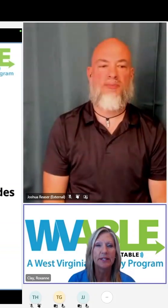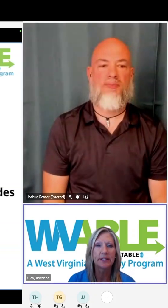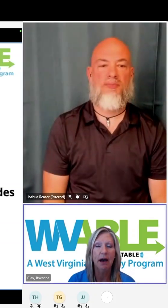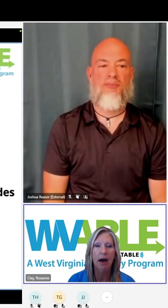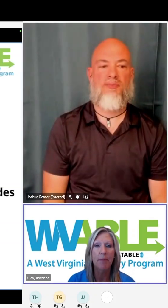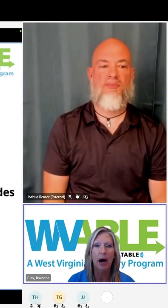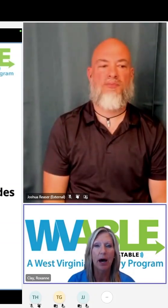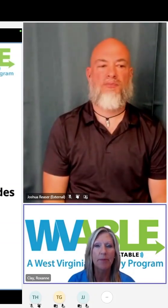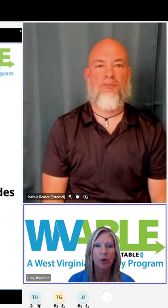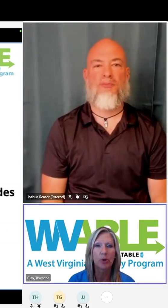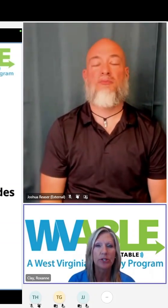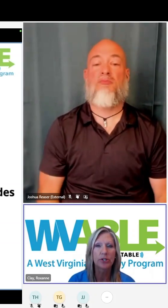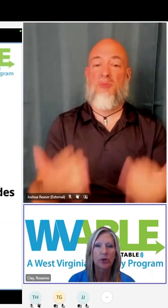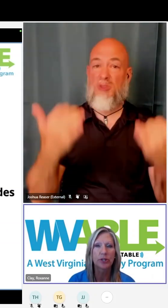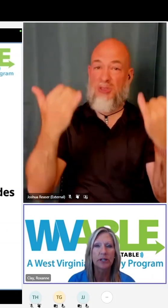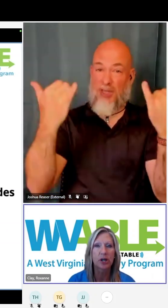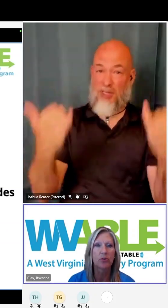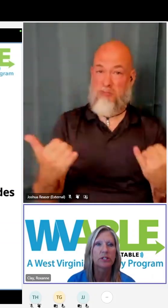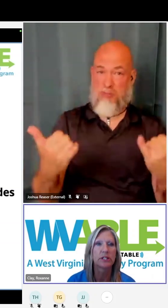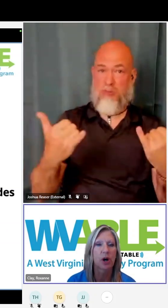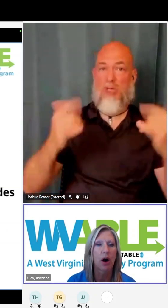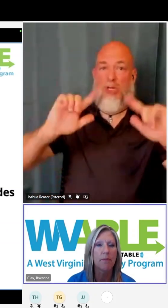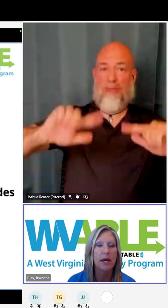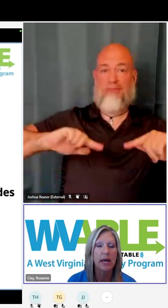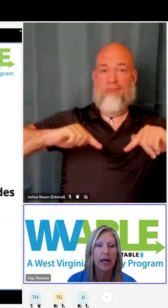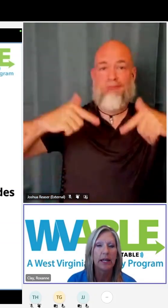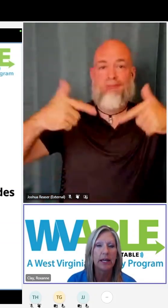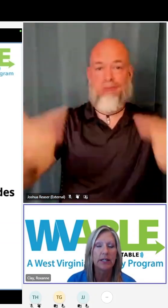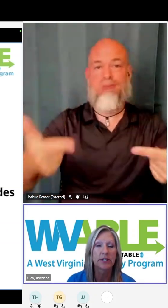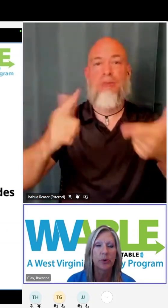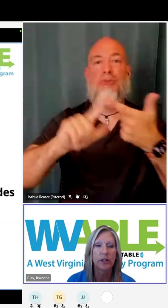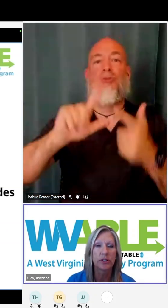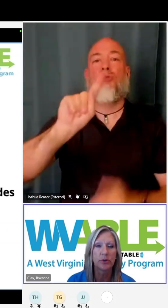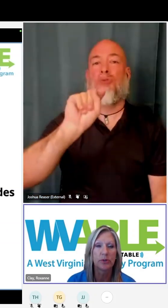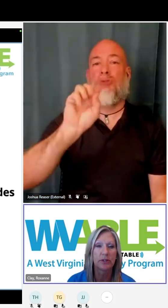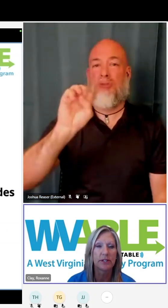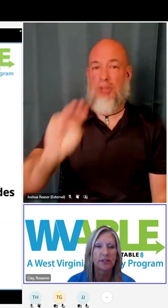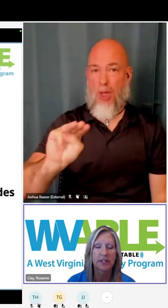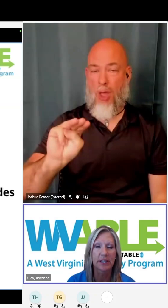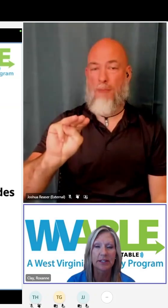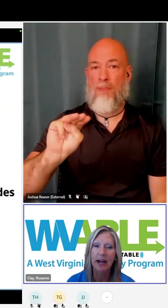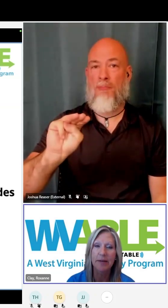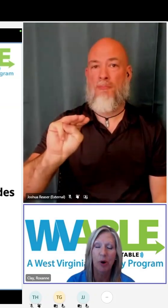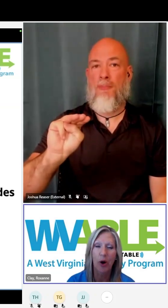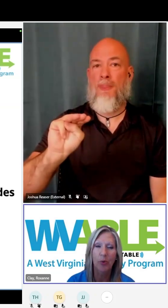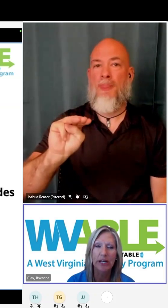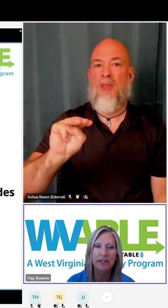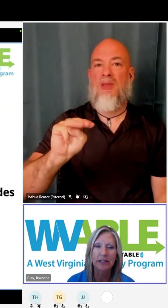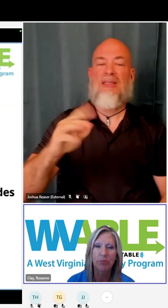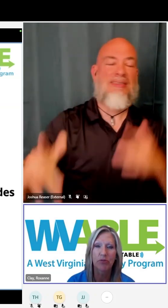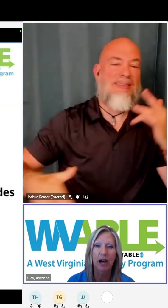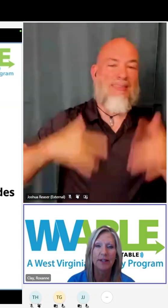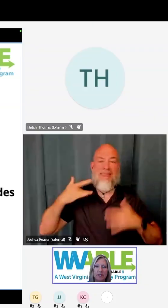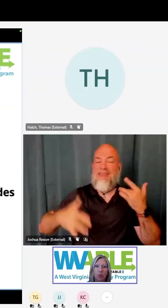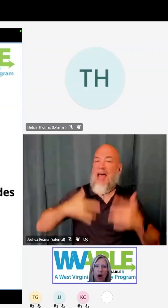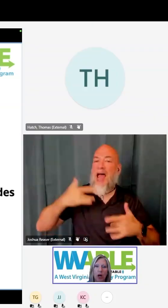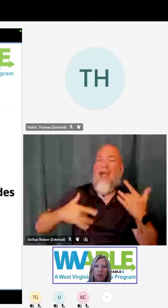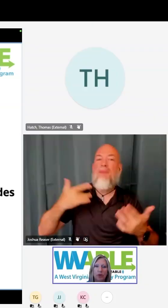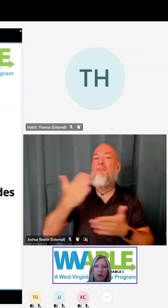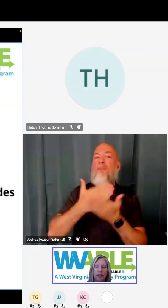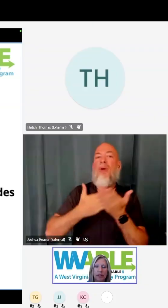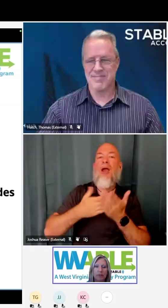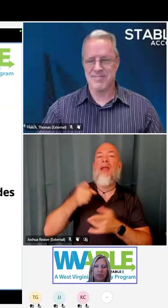And then at this time, I'm going to turn things over to Tom, and he is going to, this is the exciting part where he's going to provide